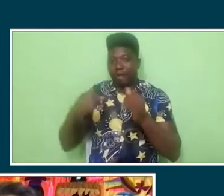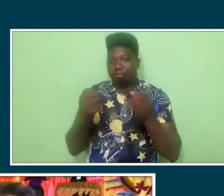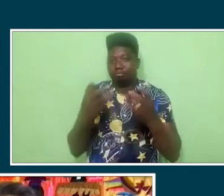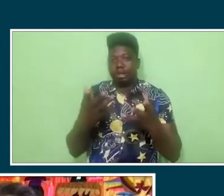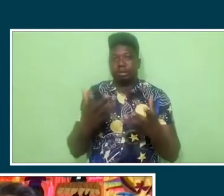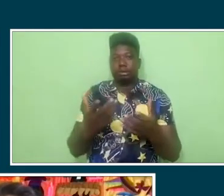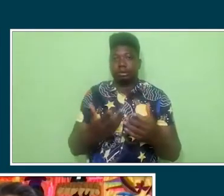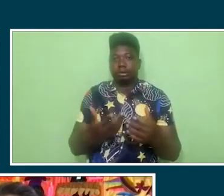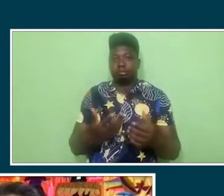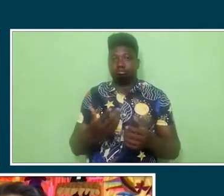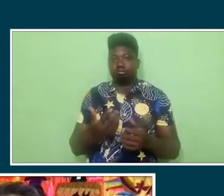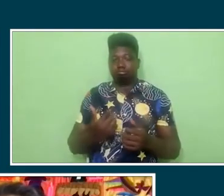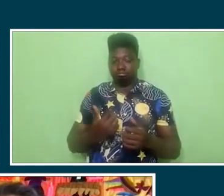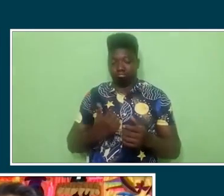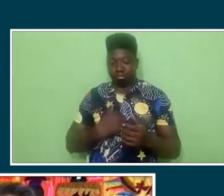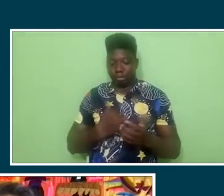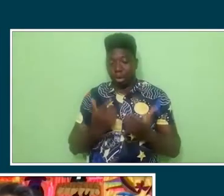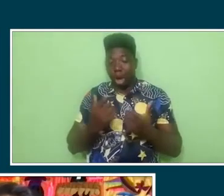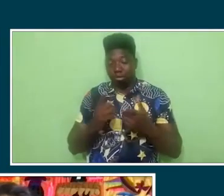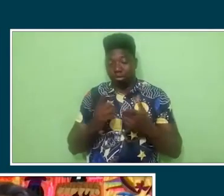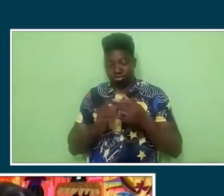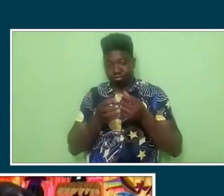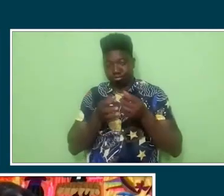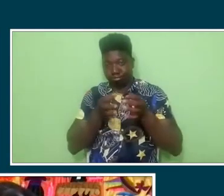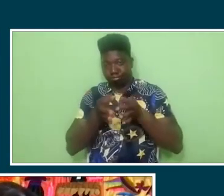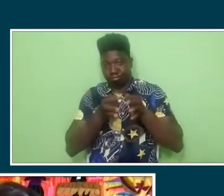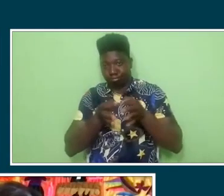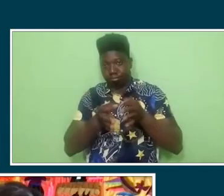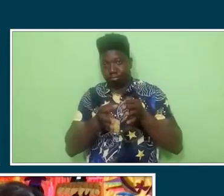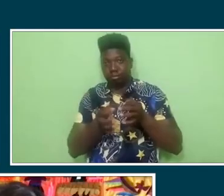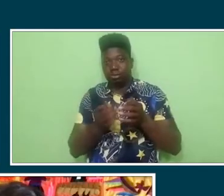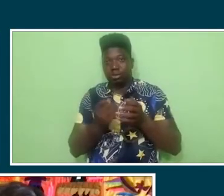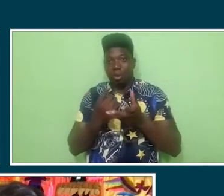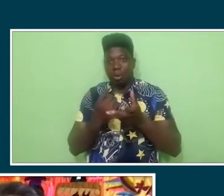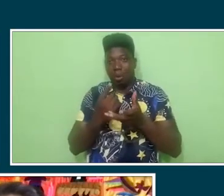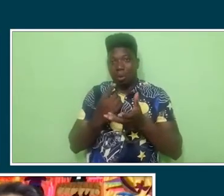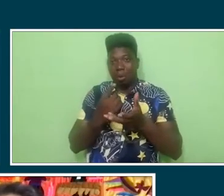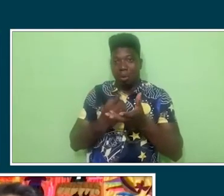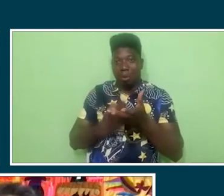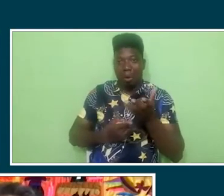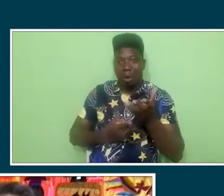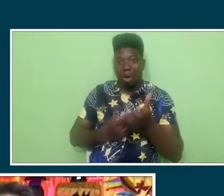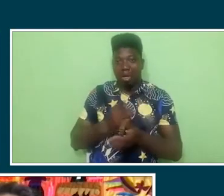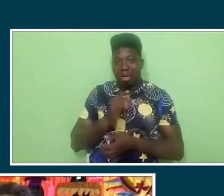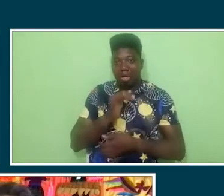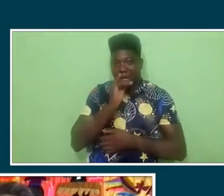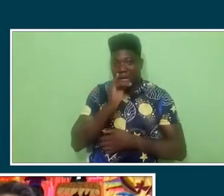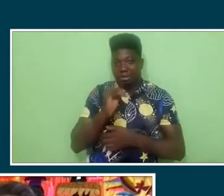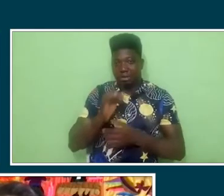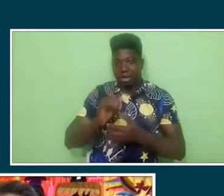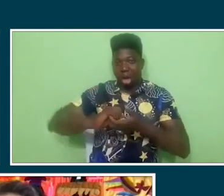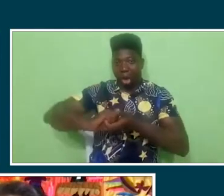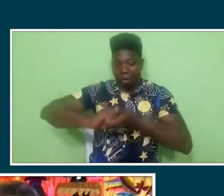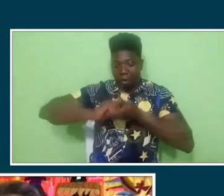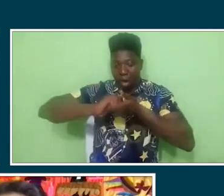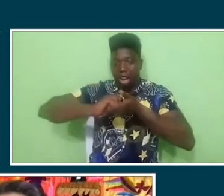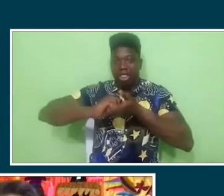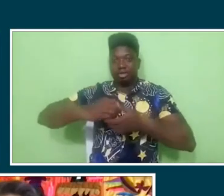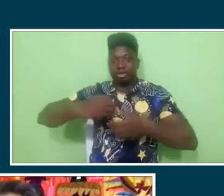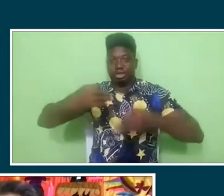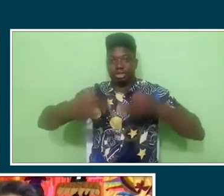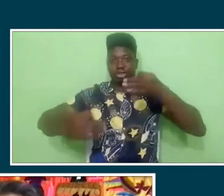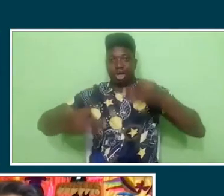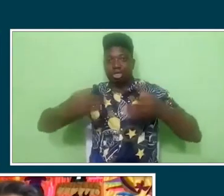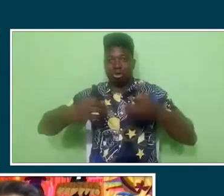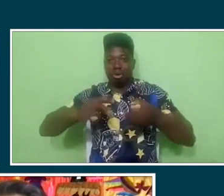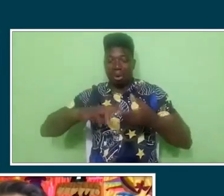to break down. What is collective justice or collective liberation?